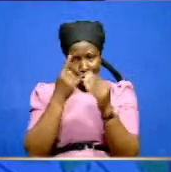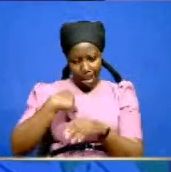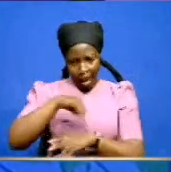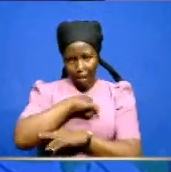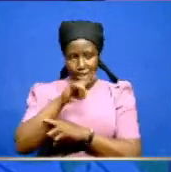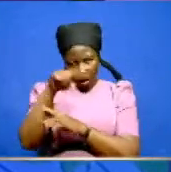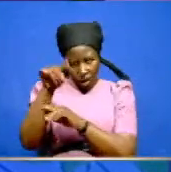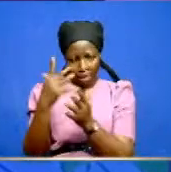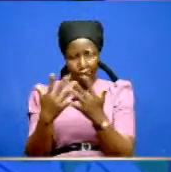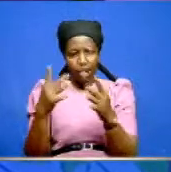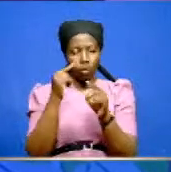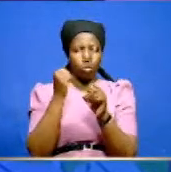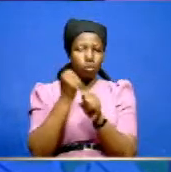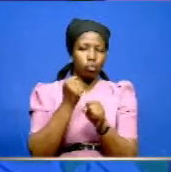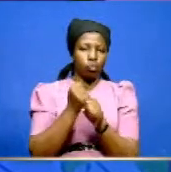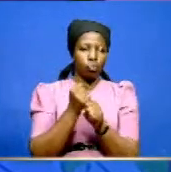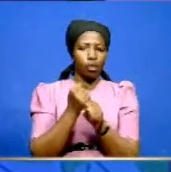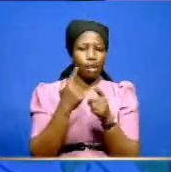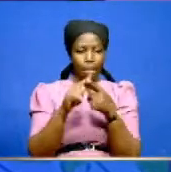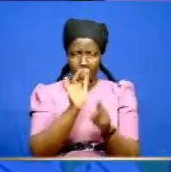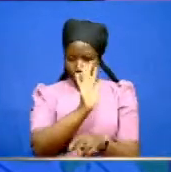do. But